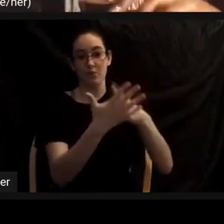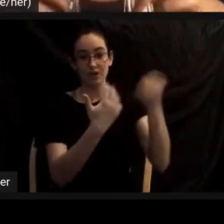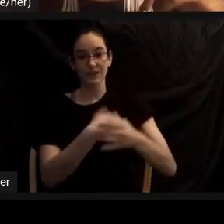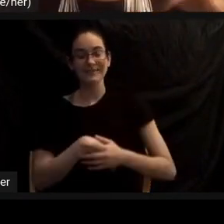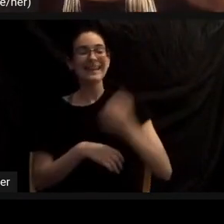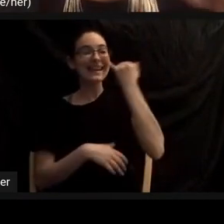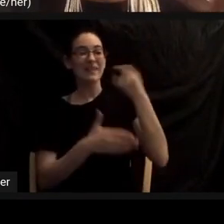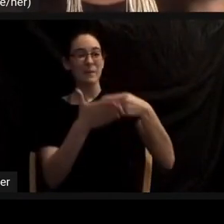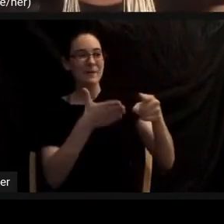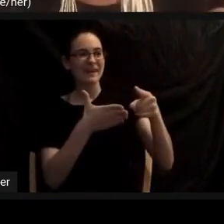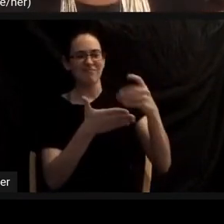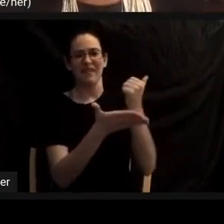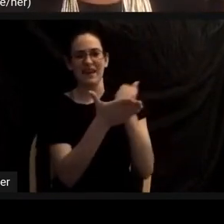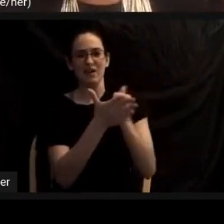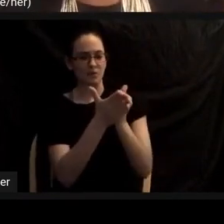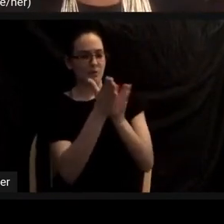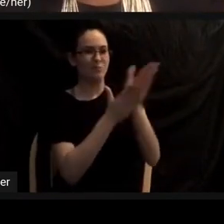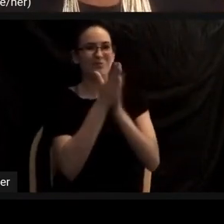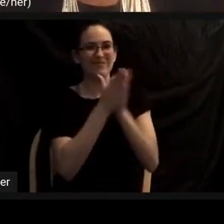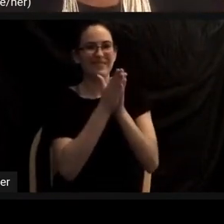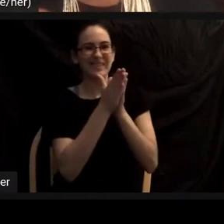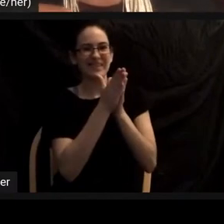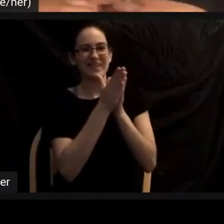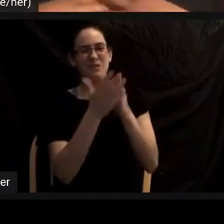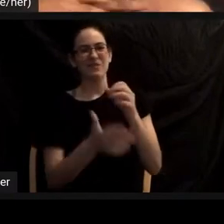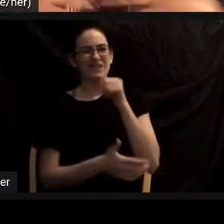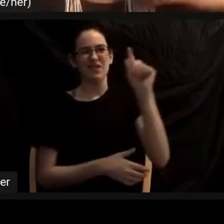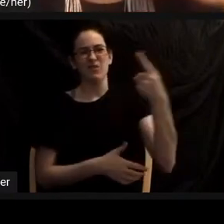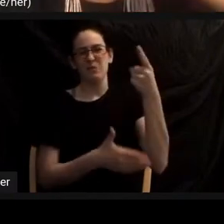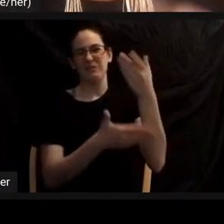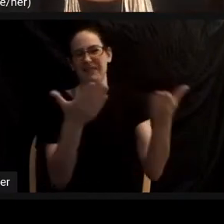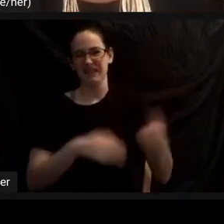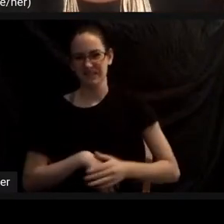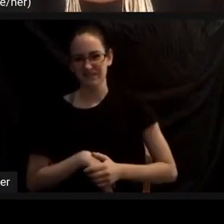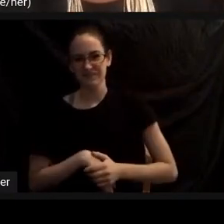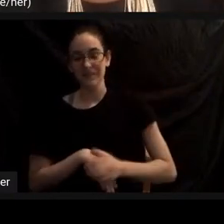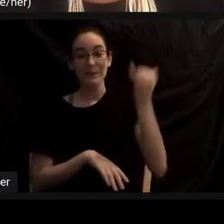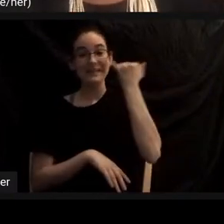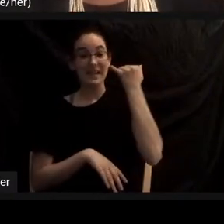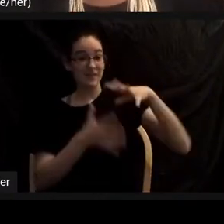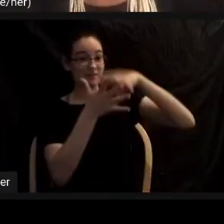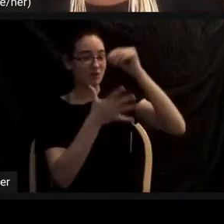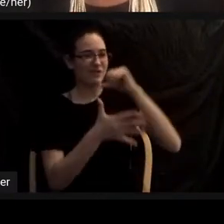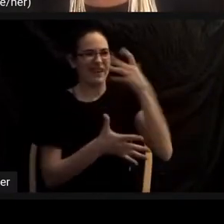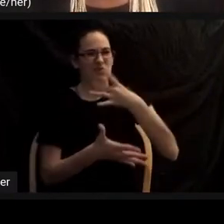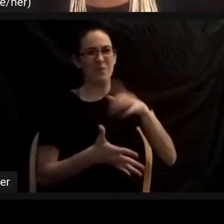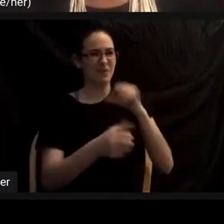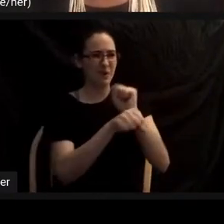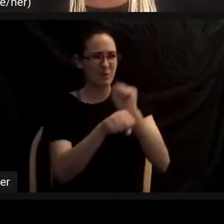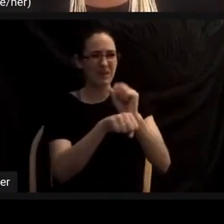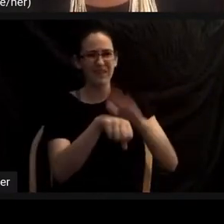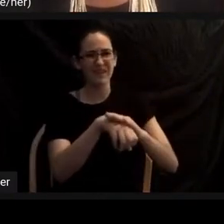it, but that's not the end all be all for me. Because I've learned that if I don't like what I'm working on, it's a